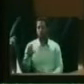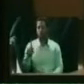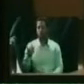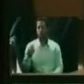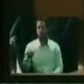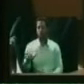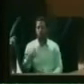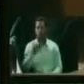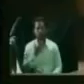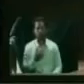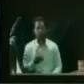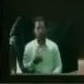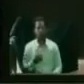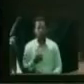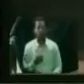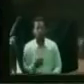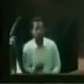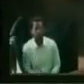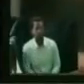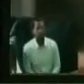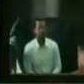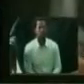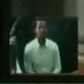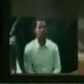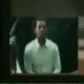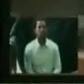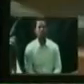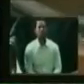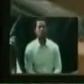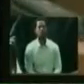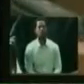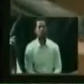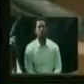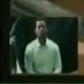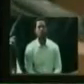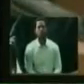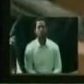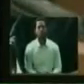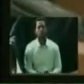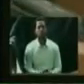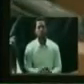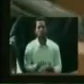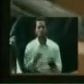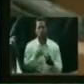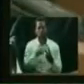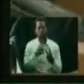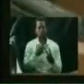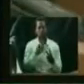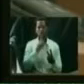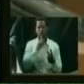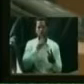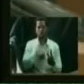Thank you, Mr. Chair. 2 points. Let me respond.